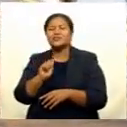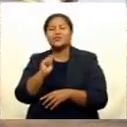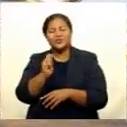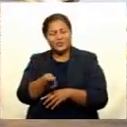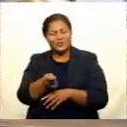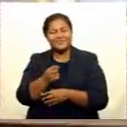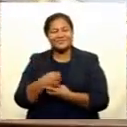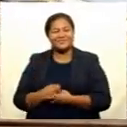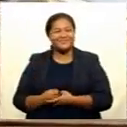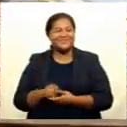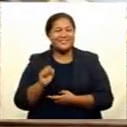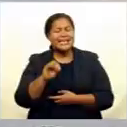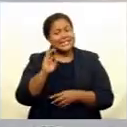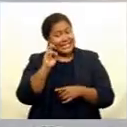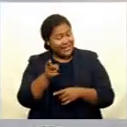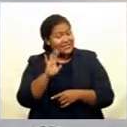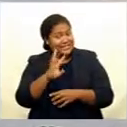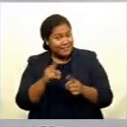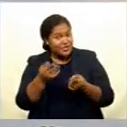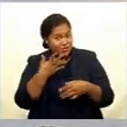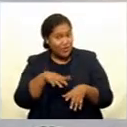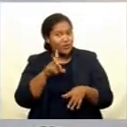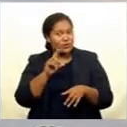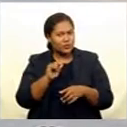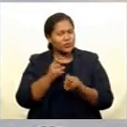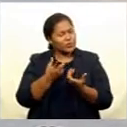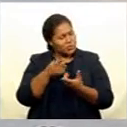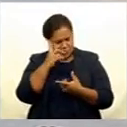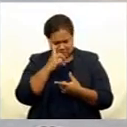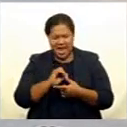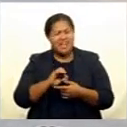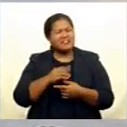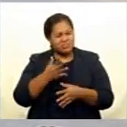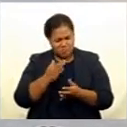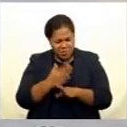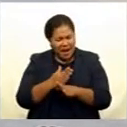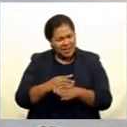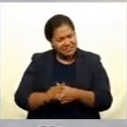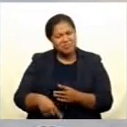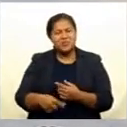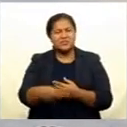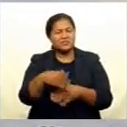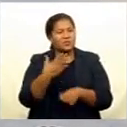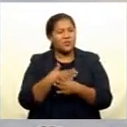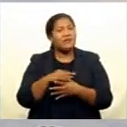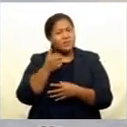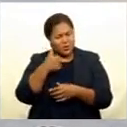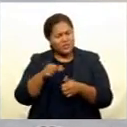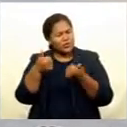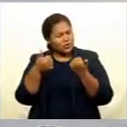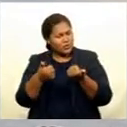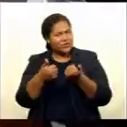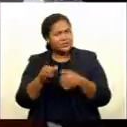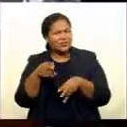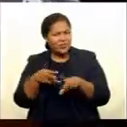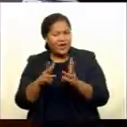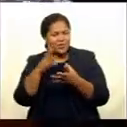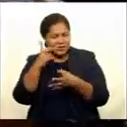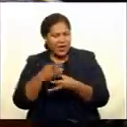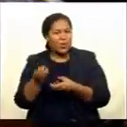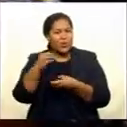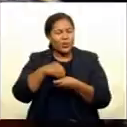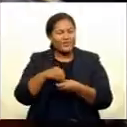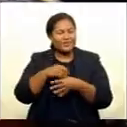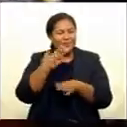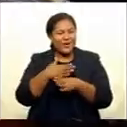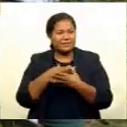something that you want to do or if it's a goal of yours, definitely pursue it because it's a very rewarding career path, definitely. The leading